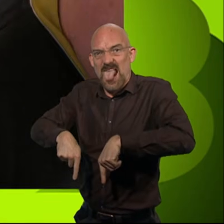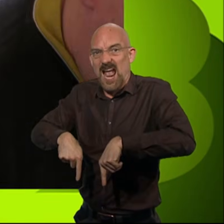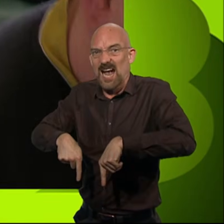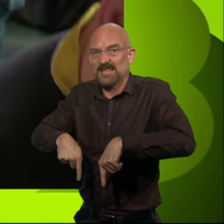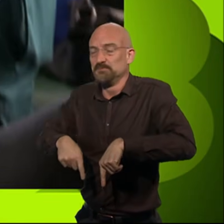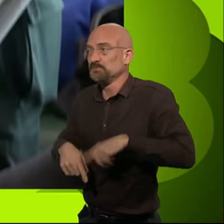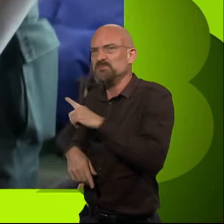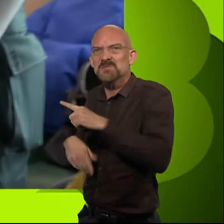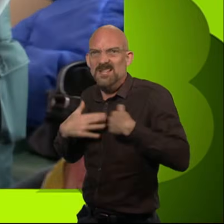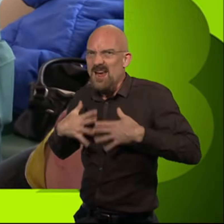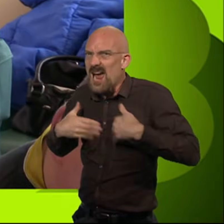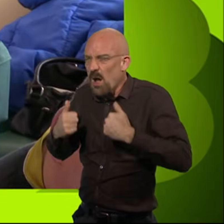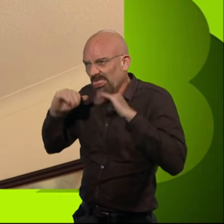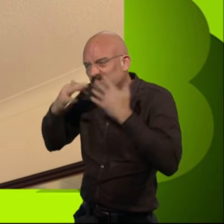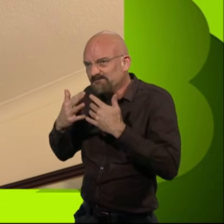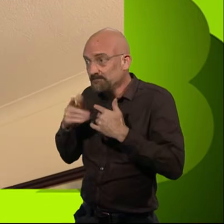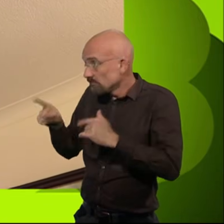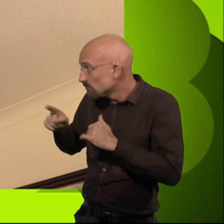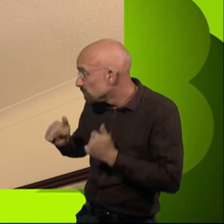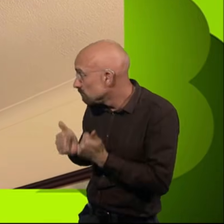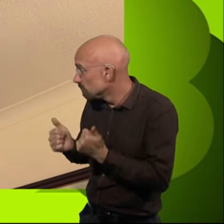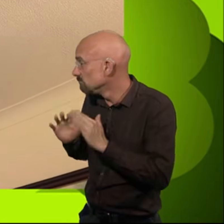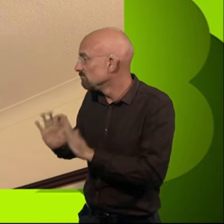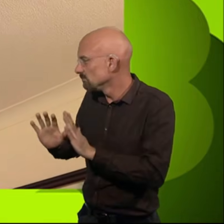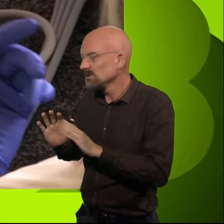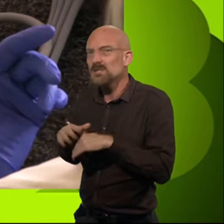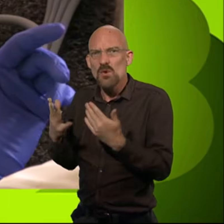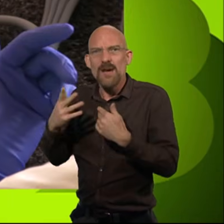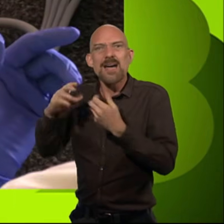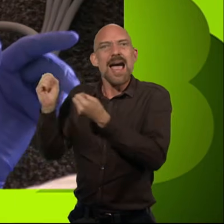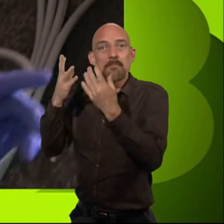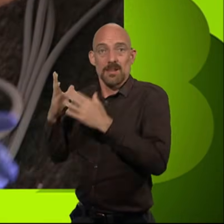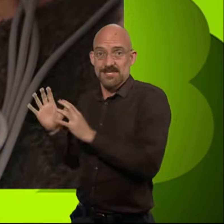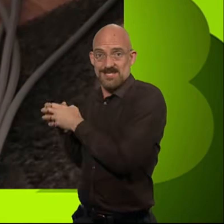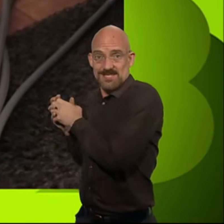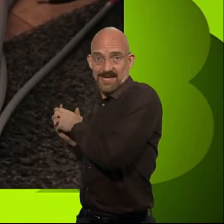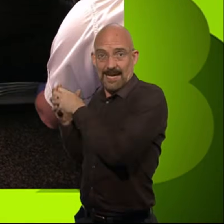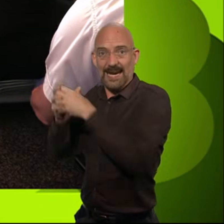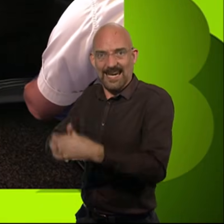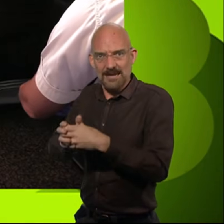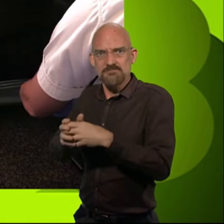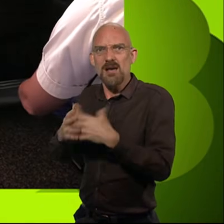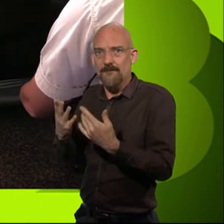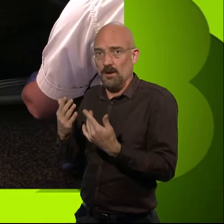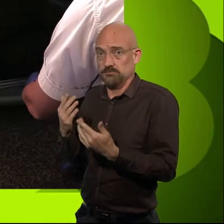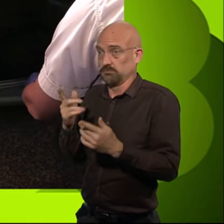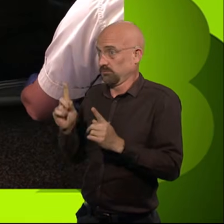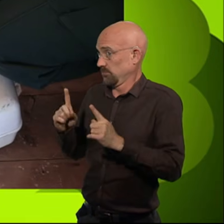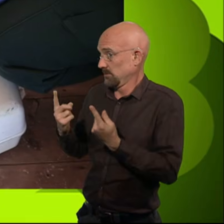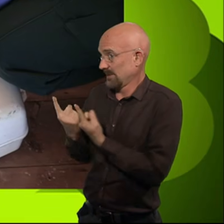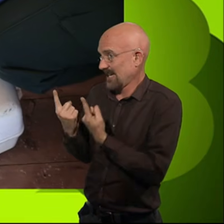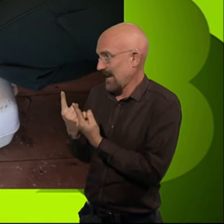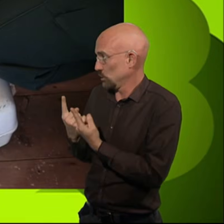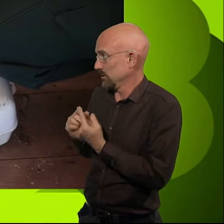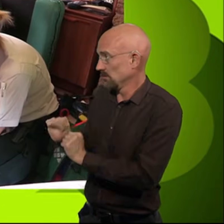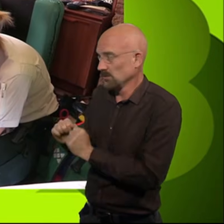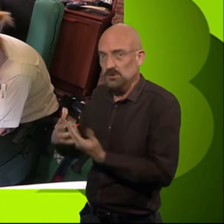Frank quickly and safely. What we've got here is a really cool bit of kit. It's some kind of inflatable cushion. It's going to lift Frank